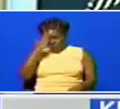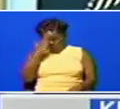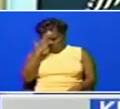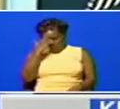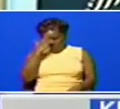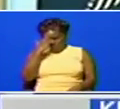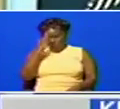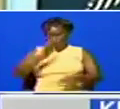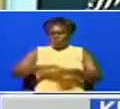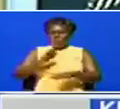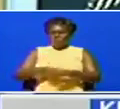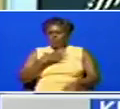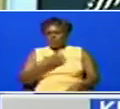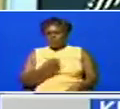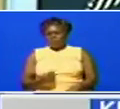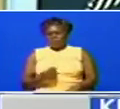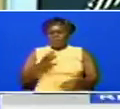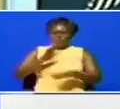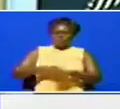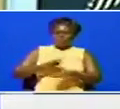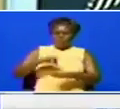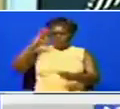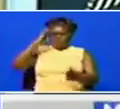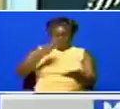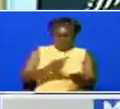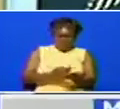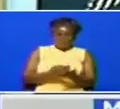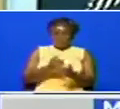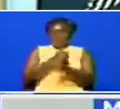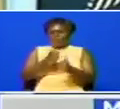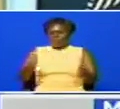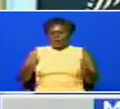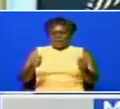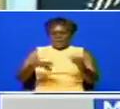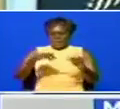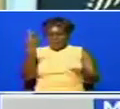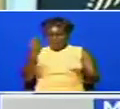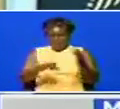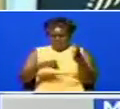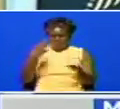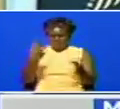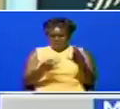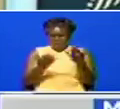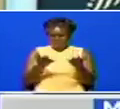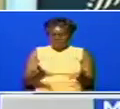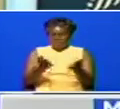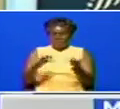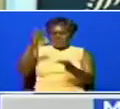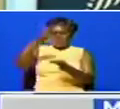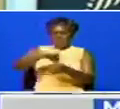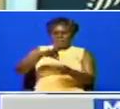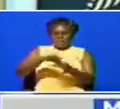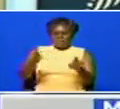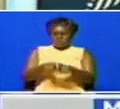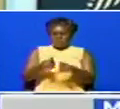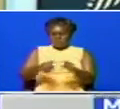that goodwill and good faith and a proper analysis of this election and the